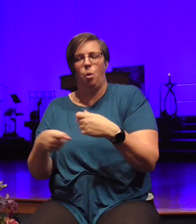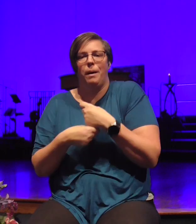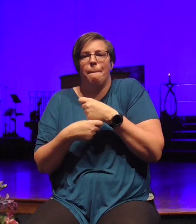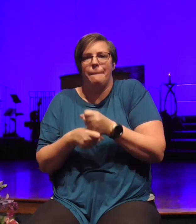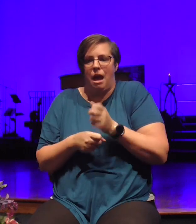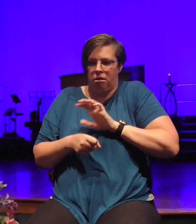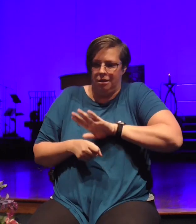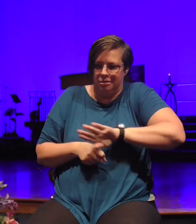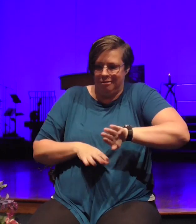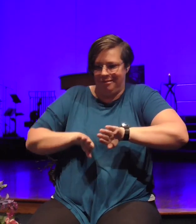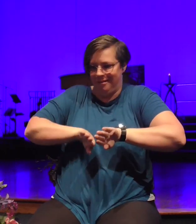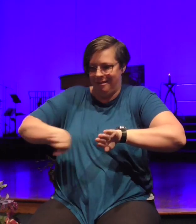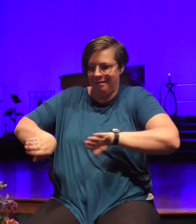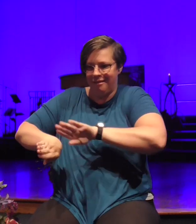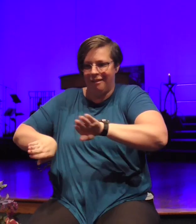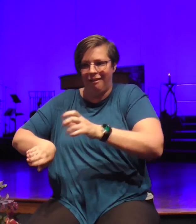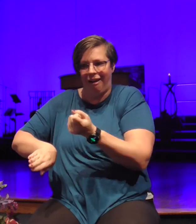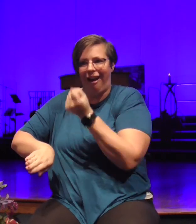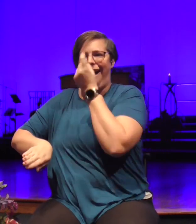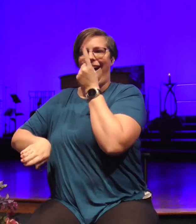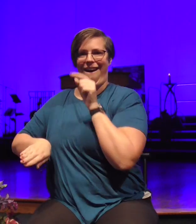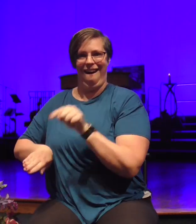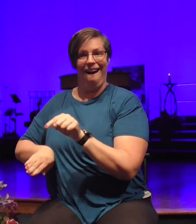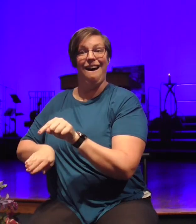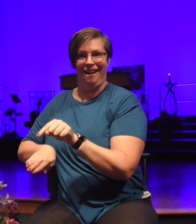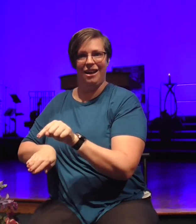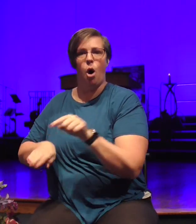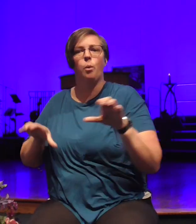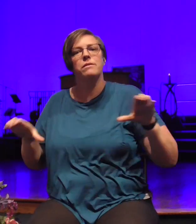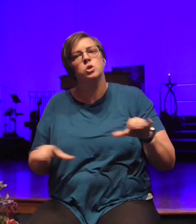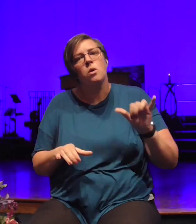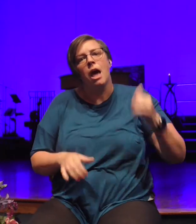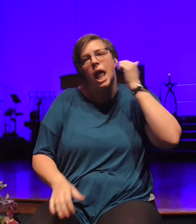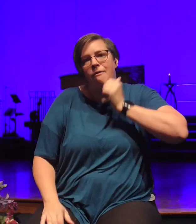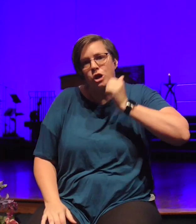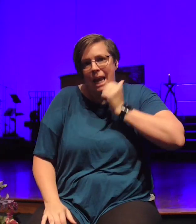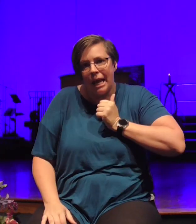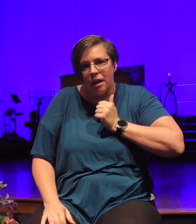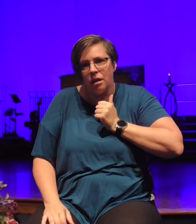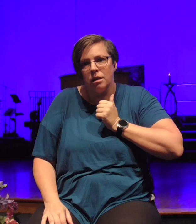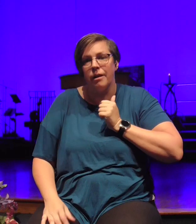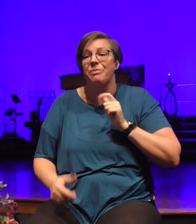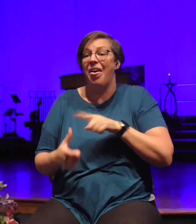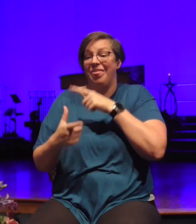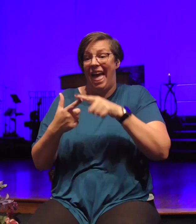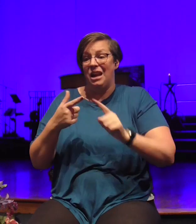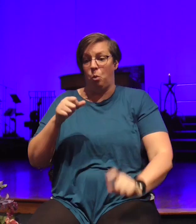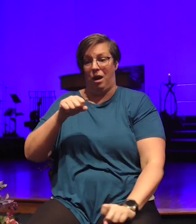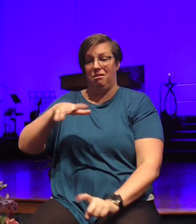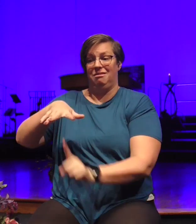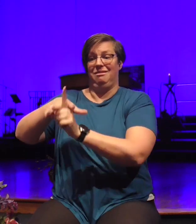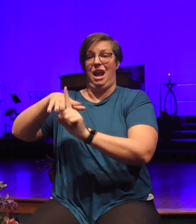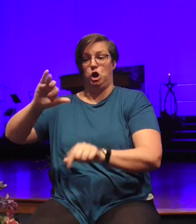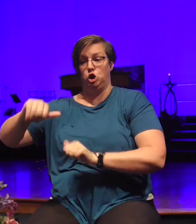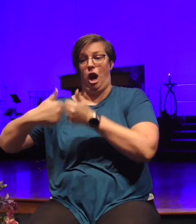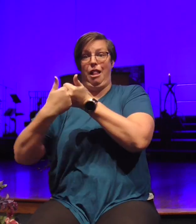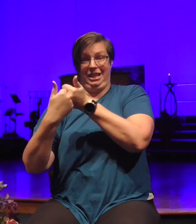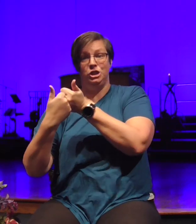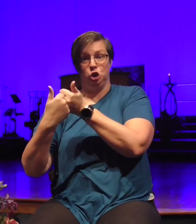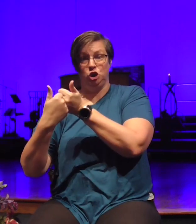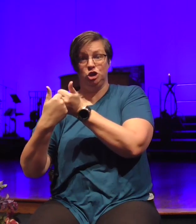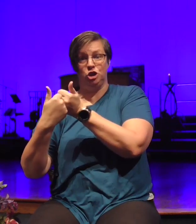ourselves. That as we do that on a daily basis, then when we are the most challenged, we have